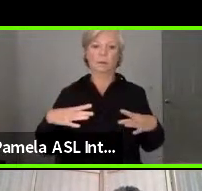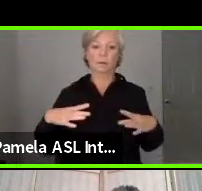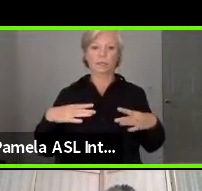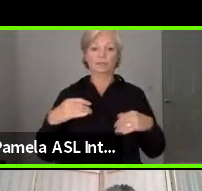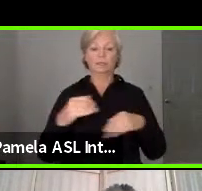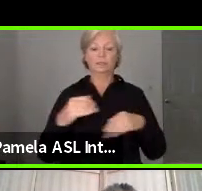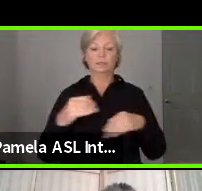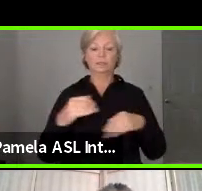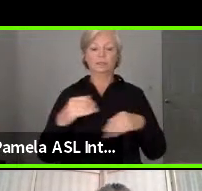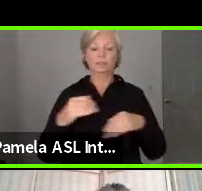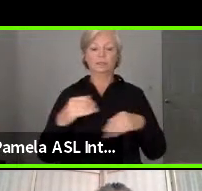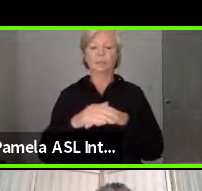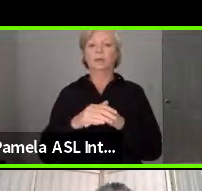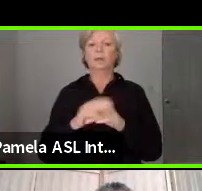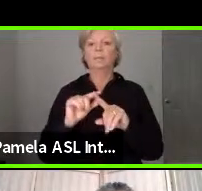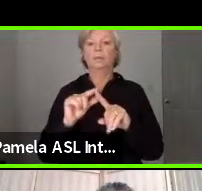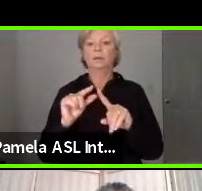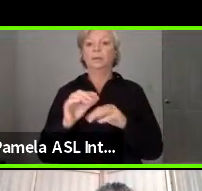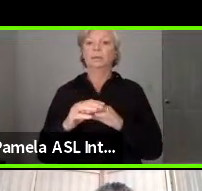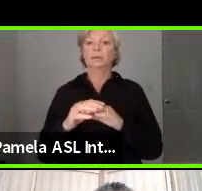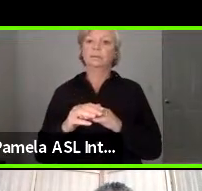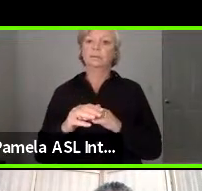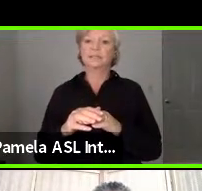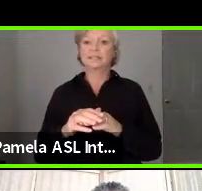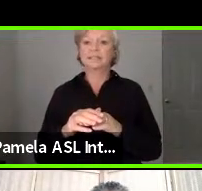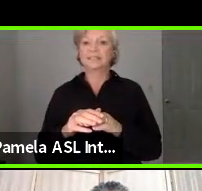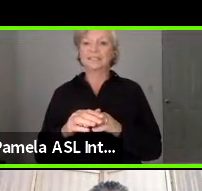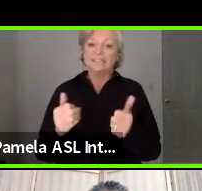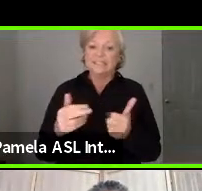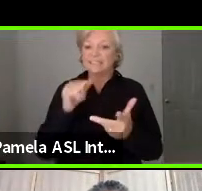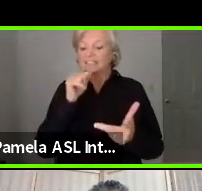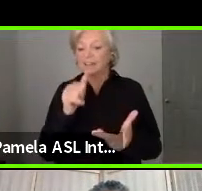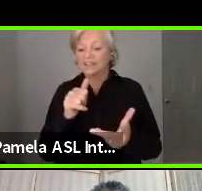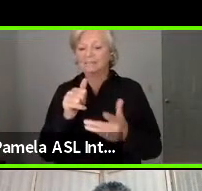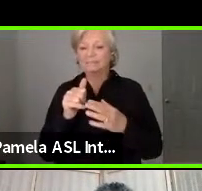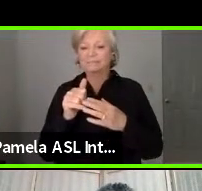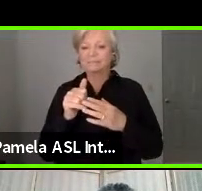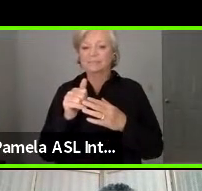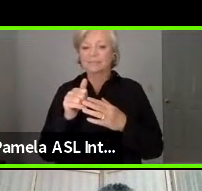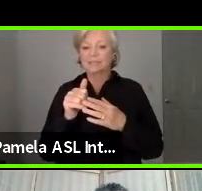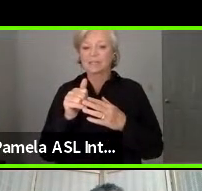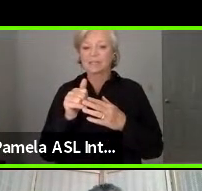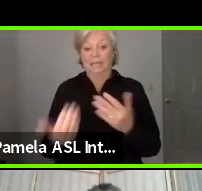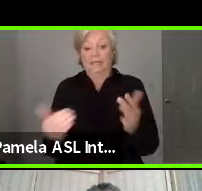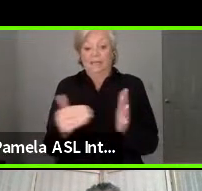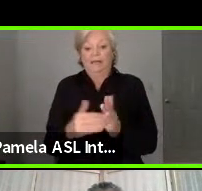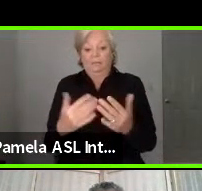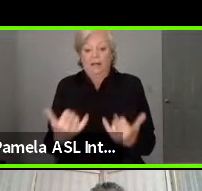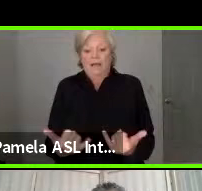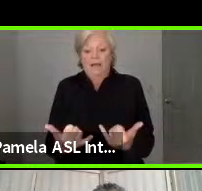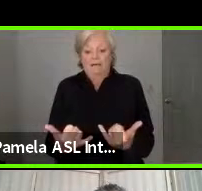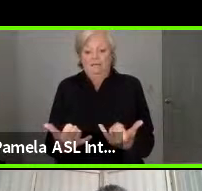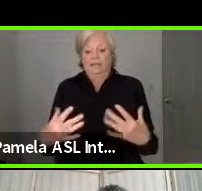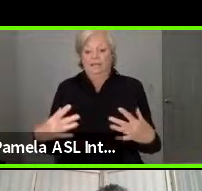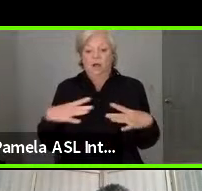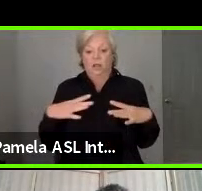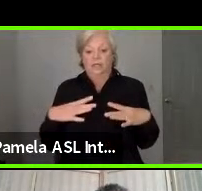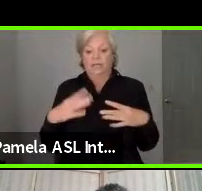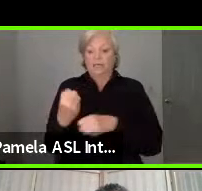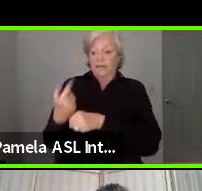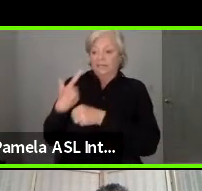It's not, yes, we're having those holidays again, and yet, it's a different day. It's a